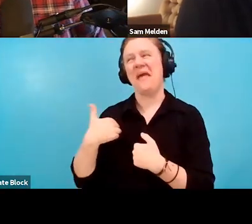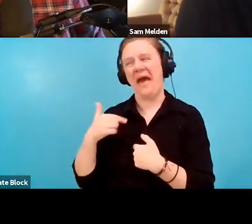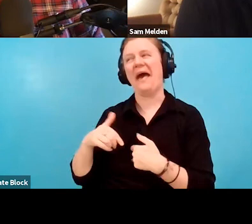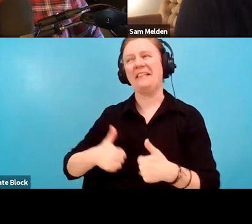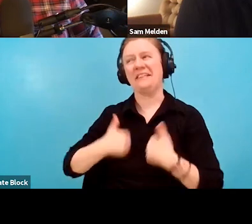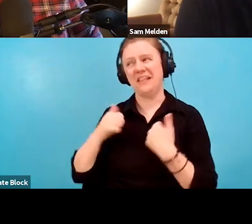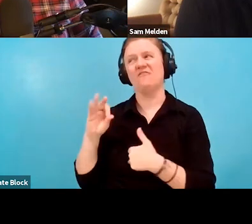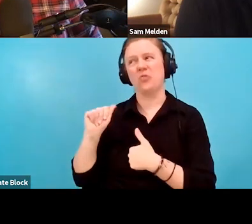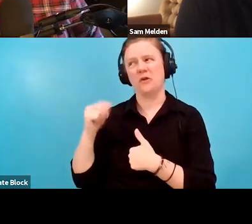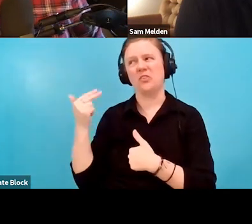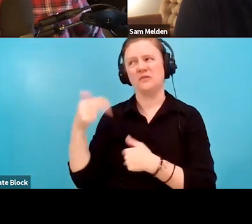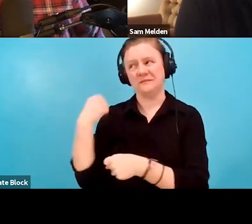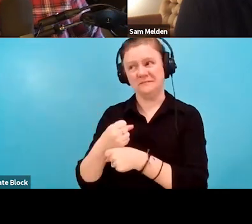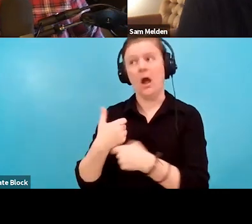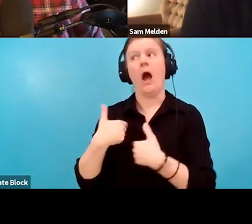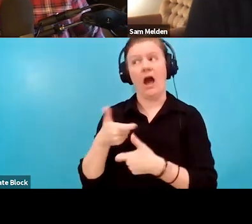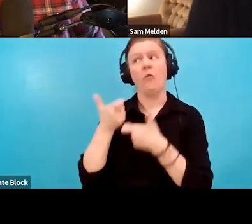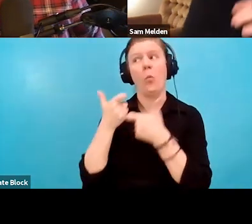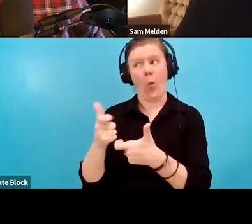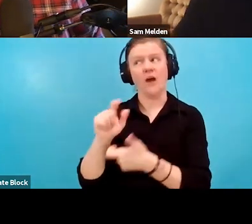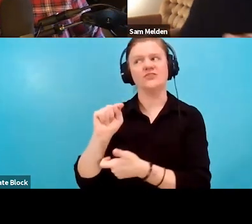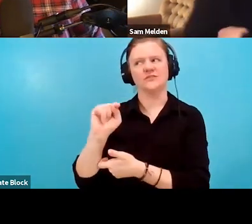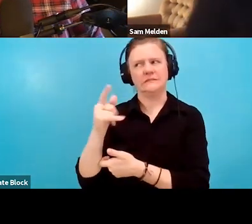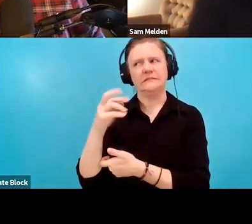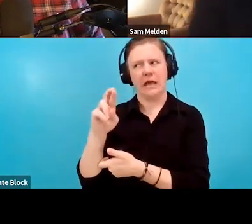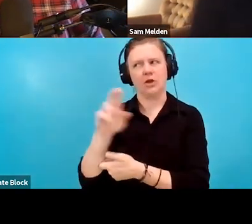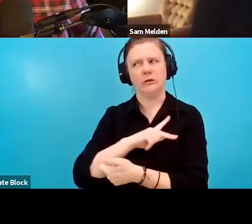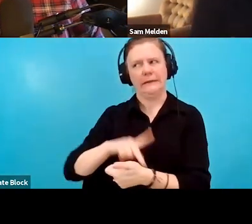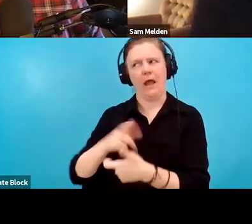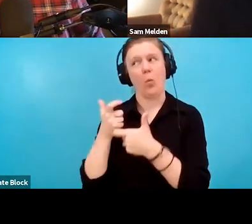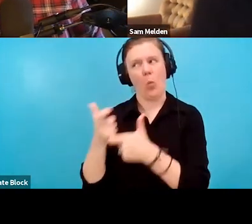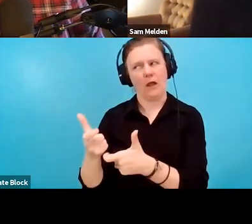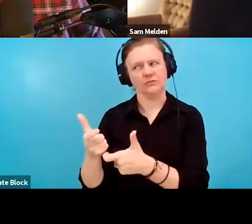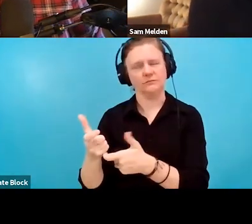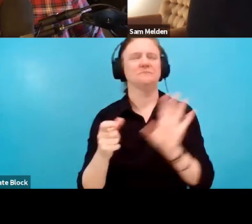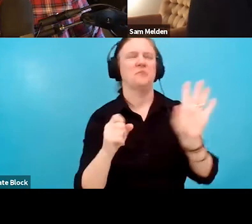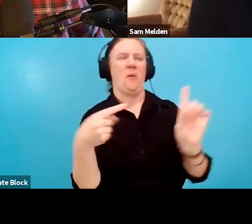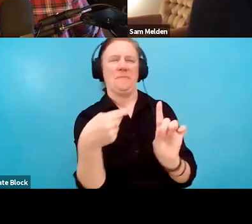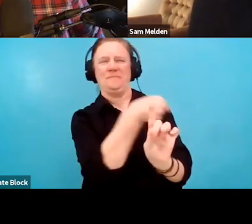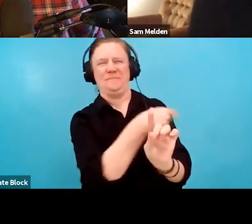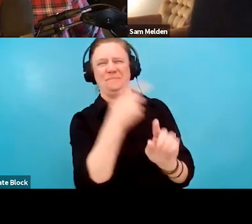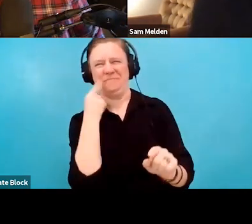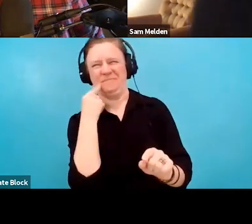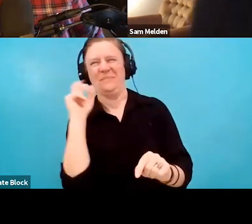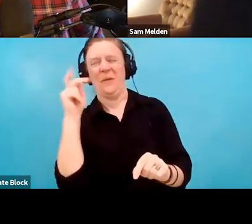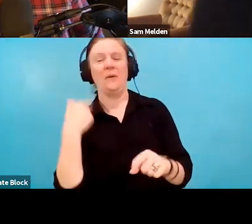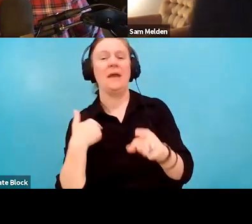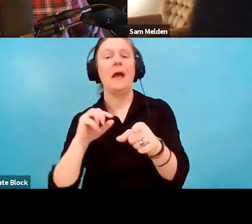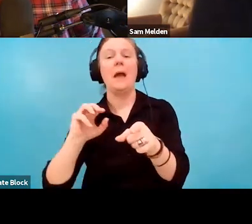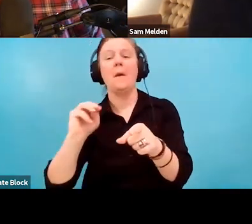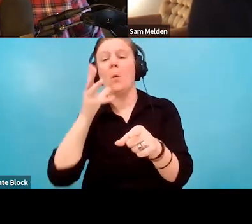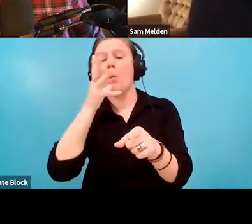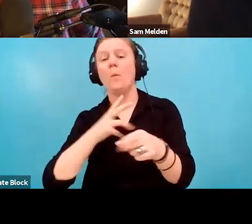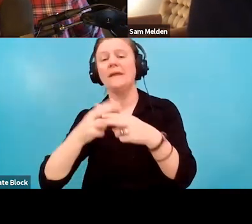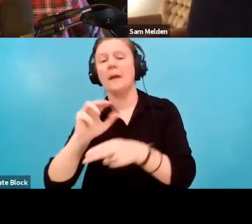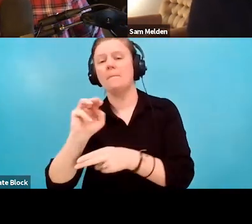I've seen Tiger King. Okay. All right. Yeah. No. A better question we have here from Melody.